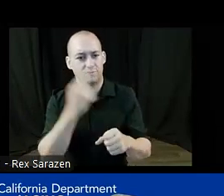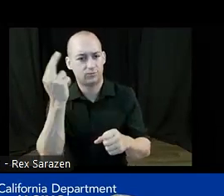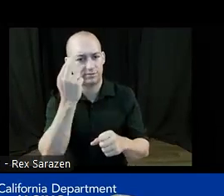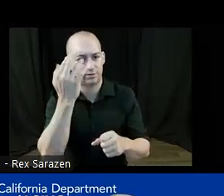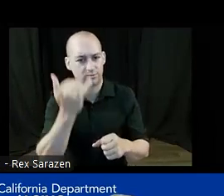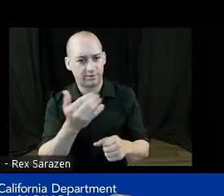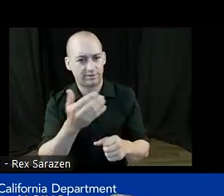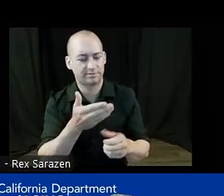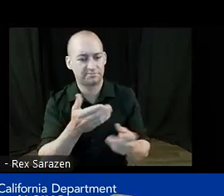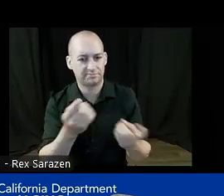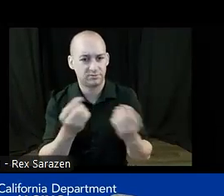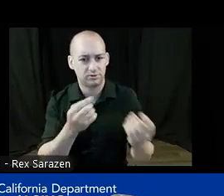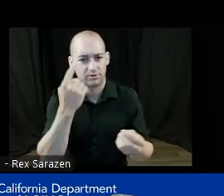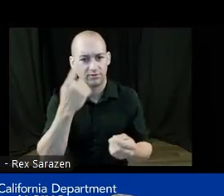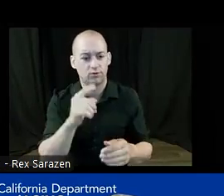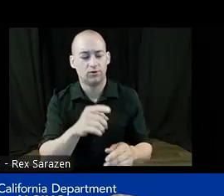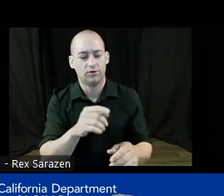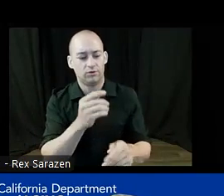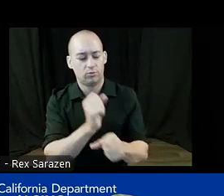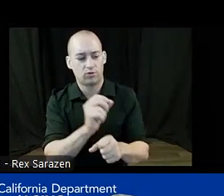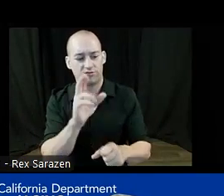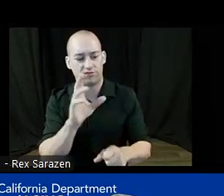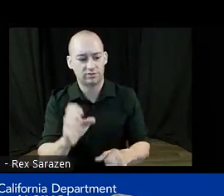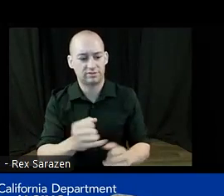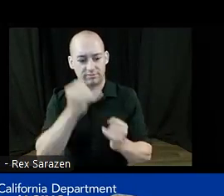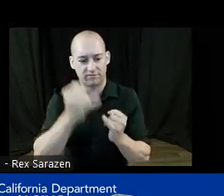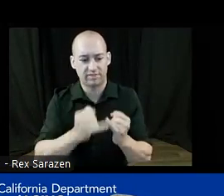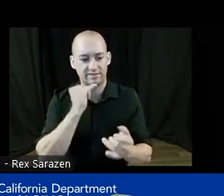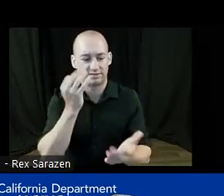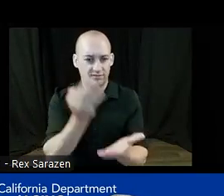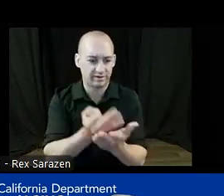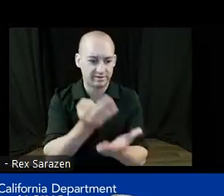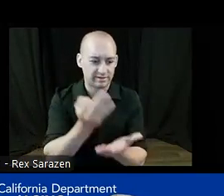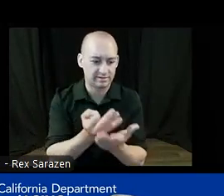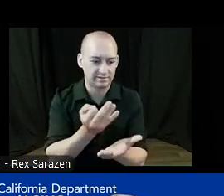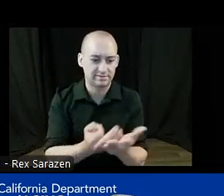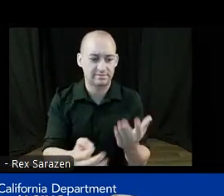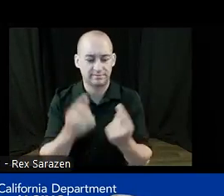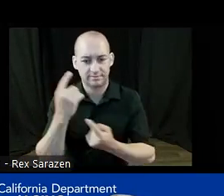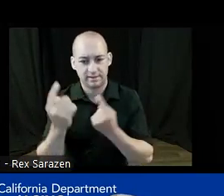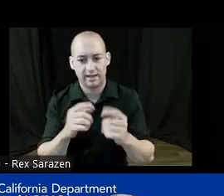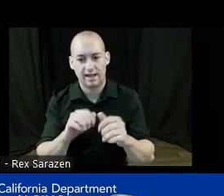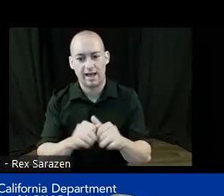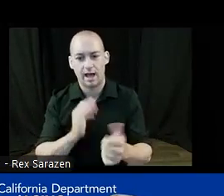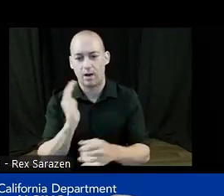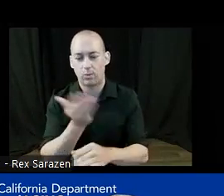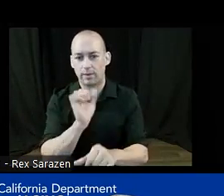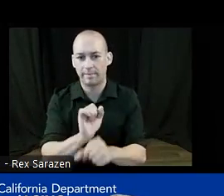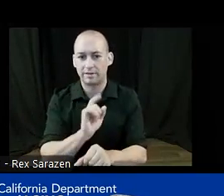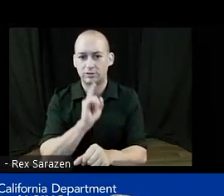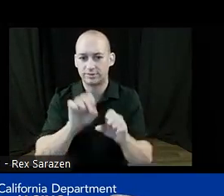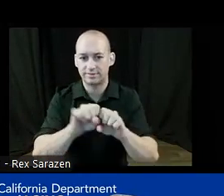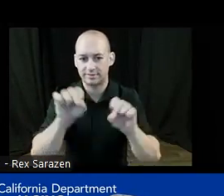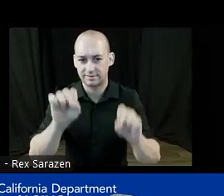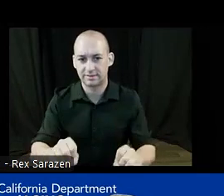workforce. And finally, and very importantly, is financing. Sorry, can you go? Thank you. How we can ensure that the system